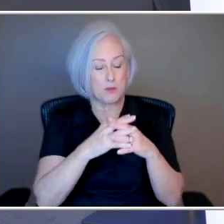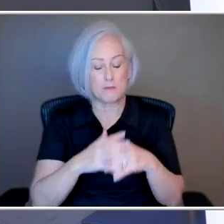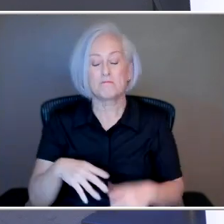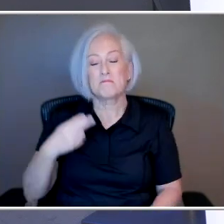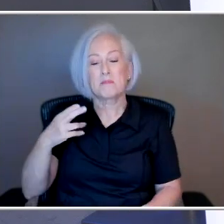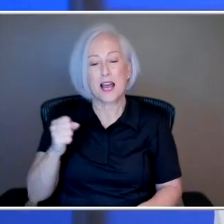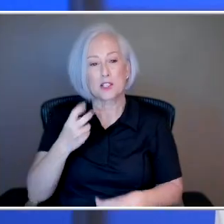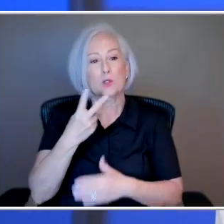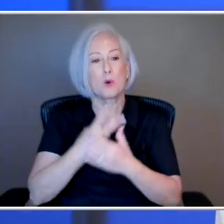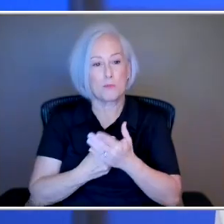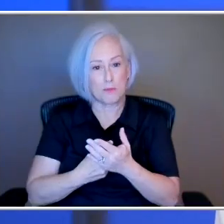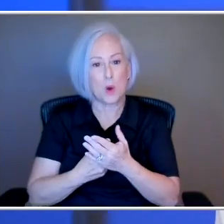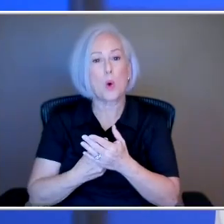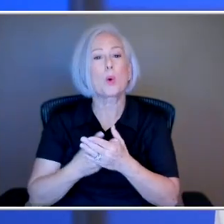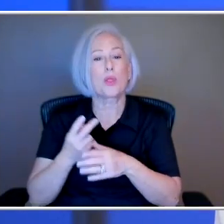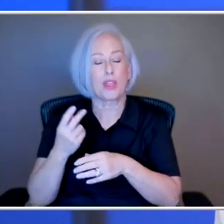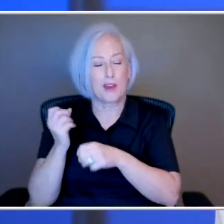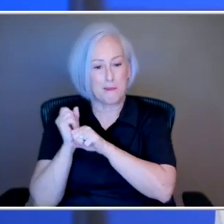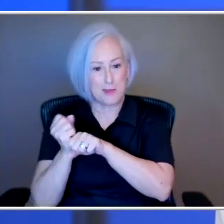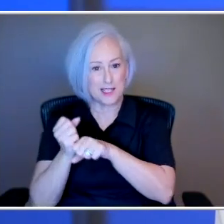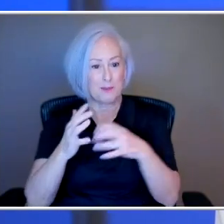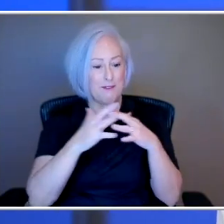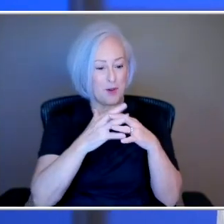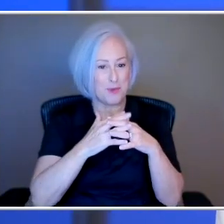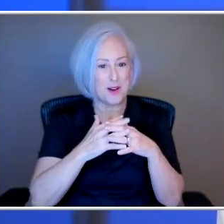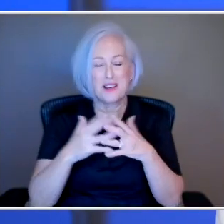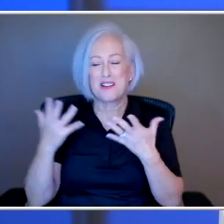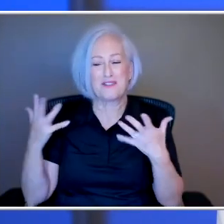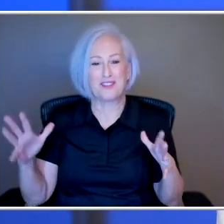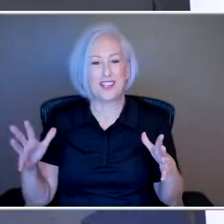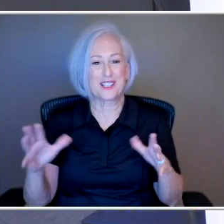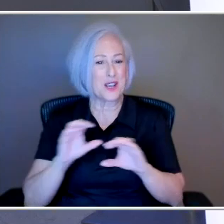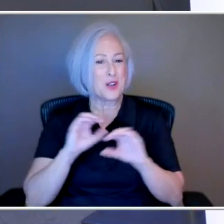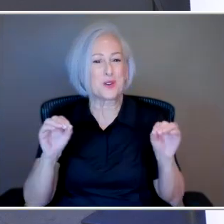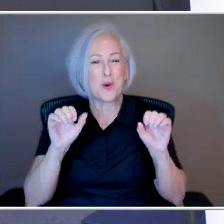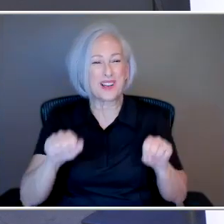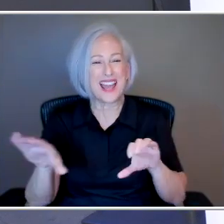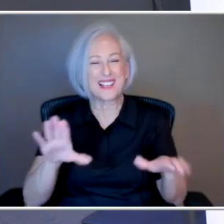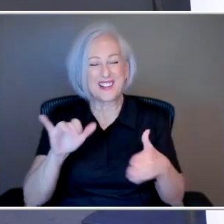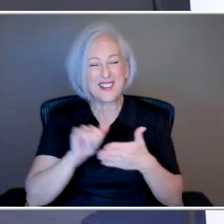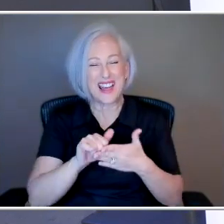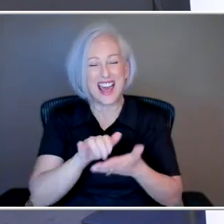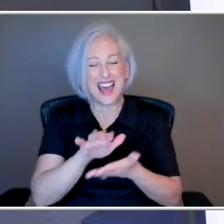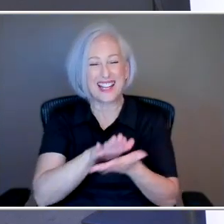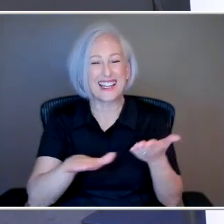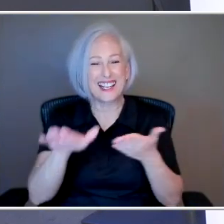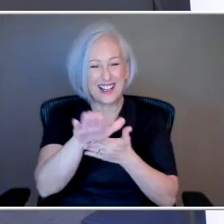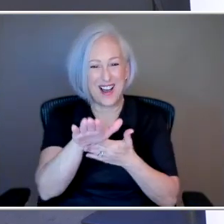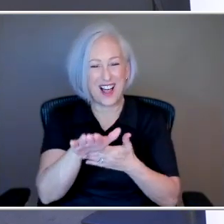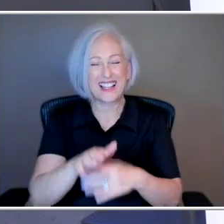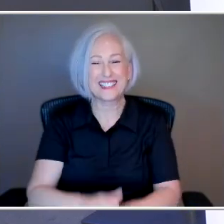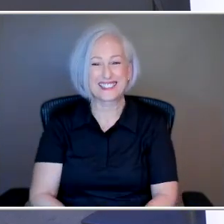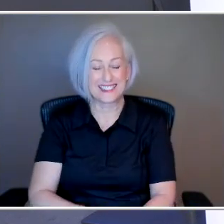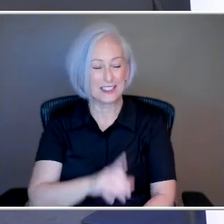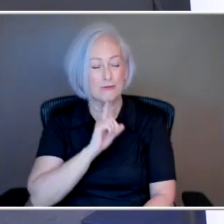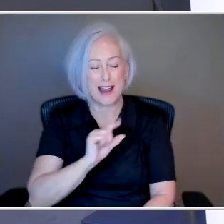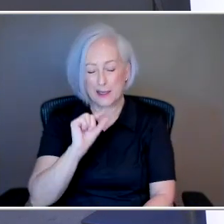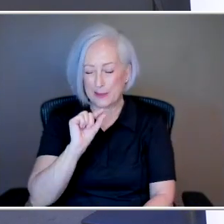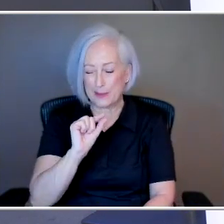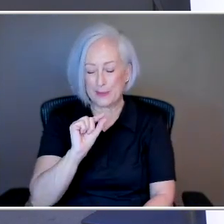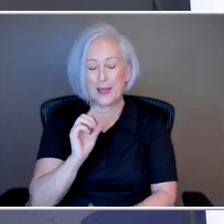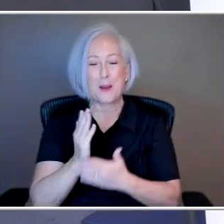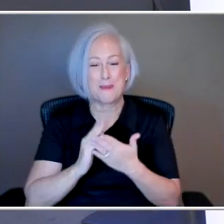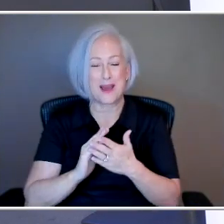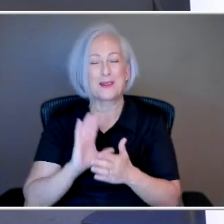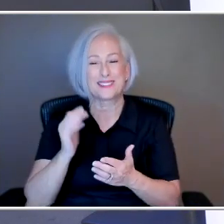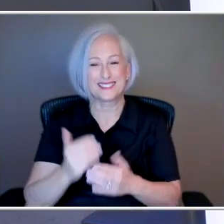college. Those days are done. Nobody really does that anymore. Yeah, that's a lot of time. Very small percent who does that. Yeah. Okay, no